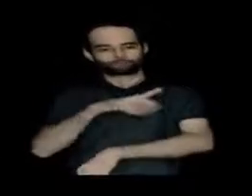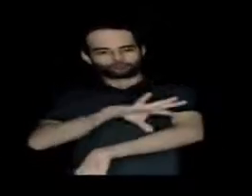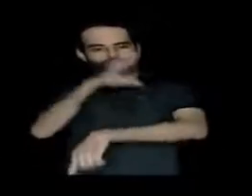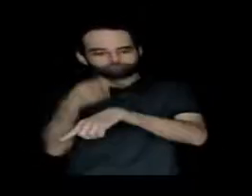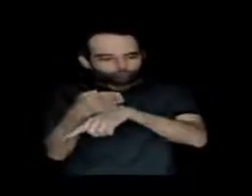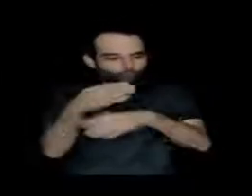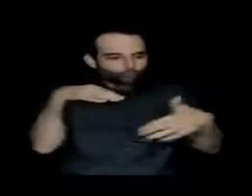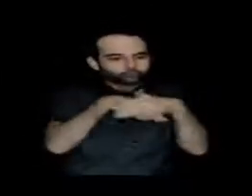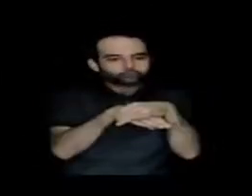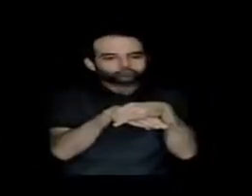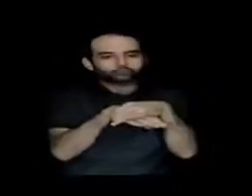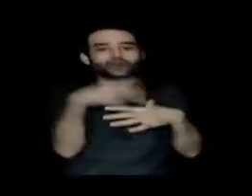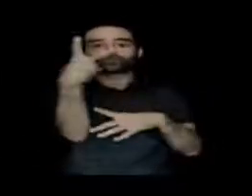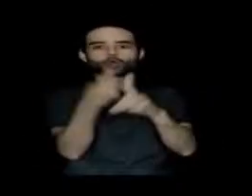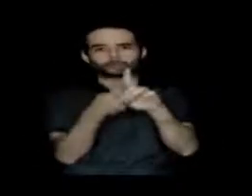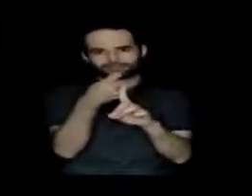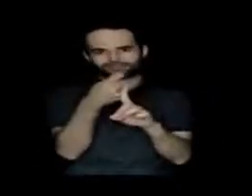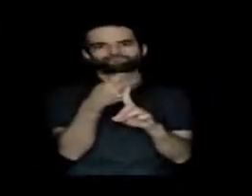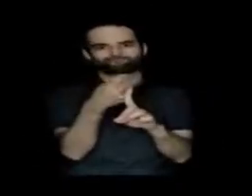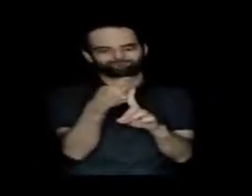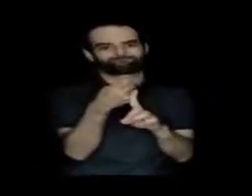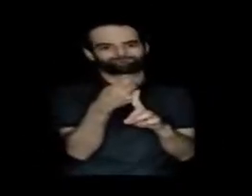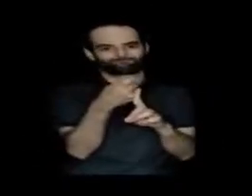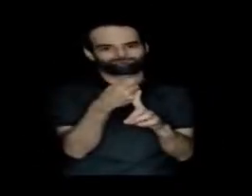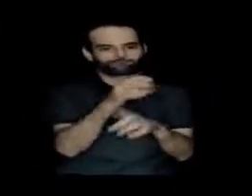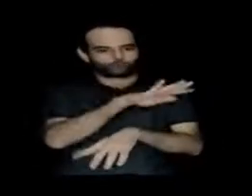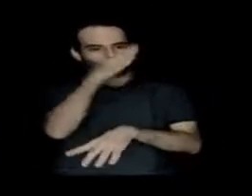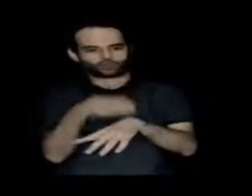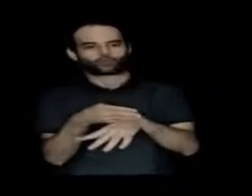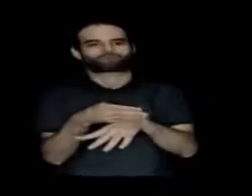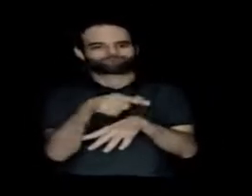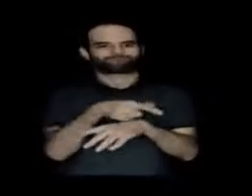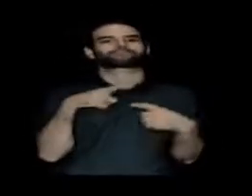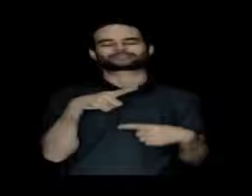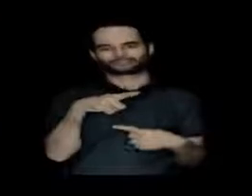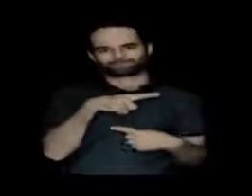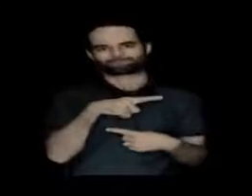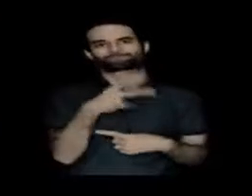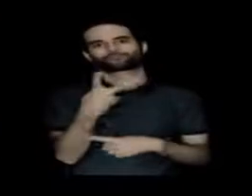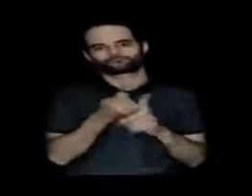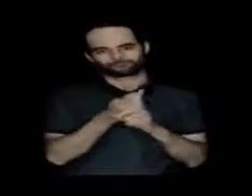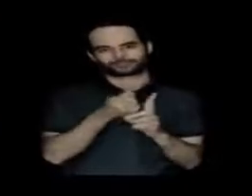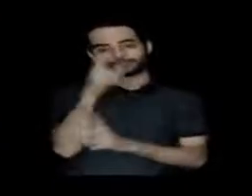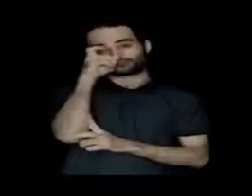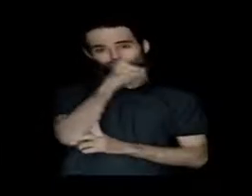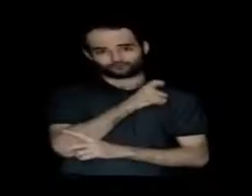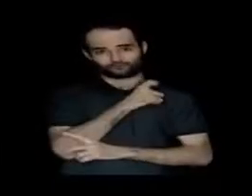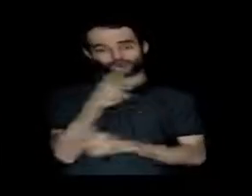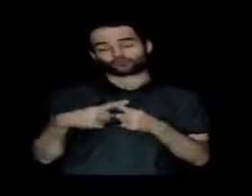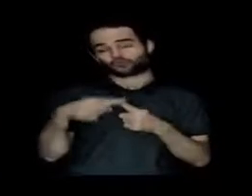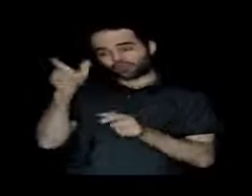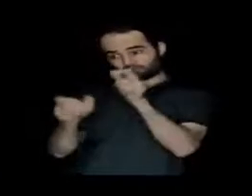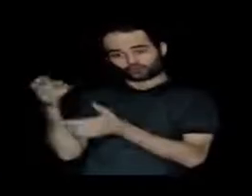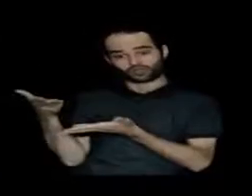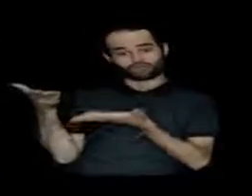survive." Others said, "Oh Lord, tomorrow they won't be alive." After they left the incubator, the doctor said